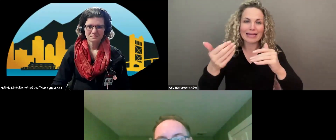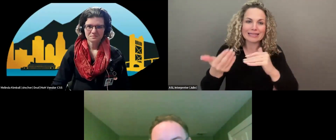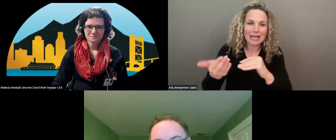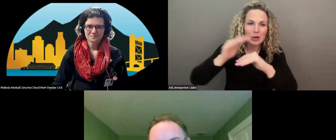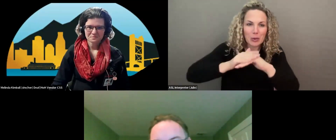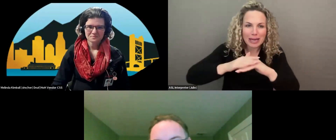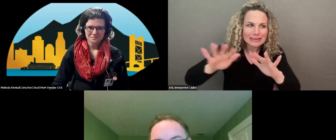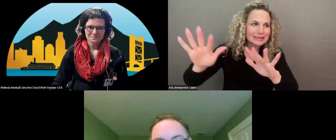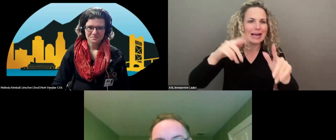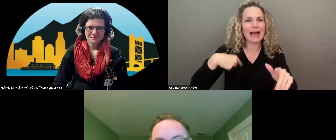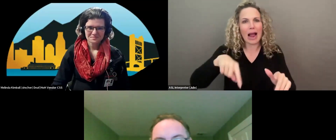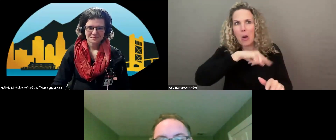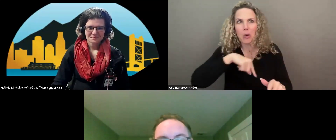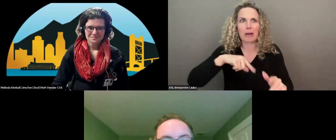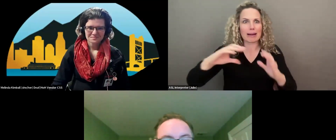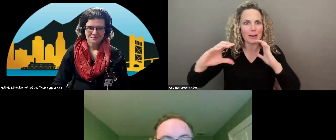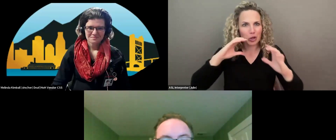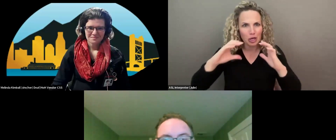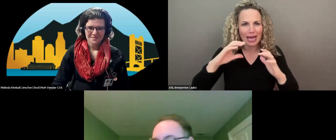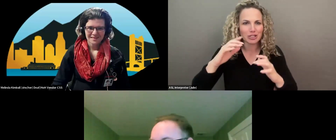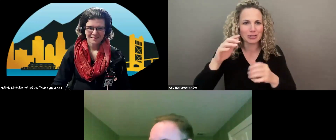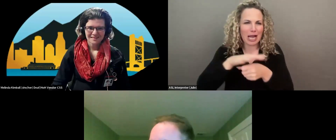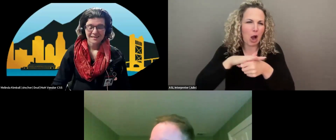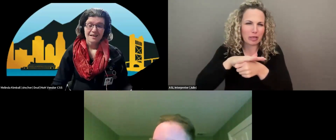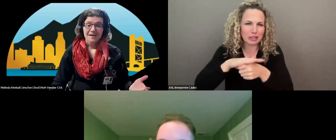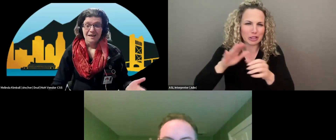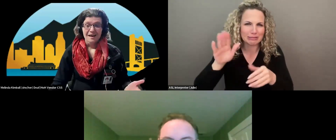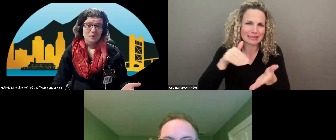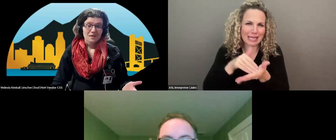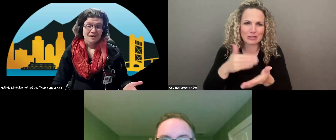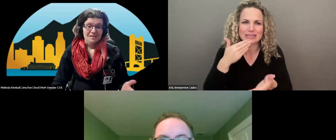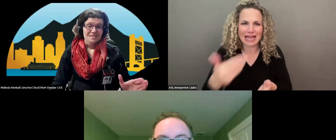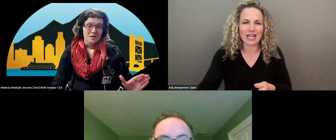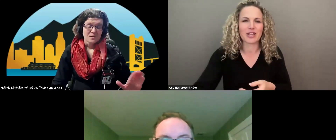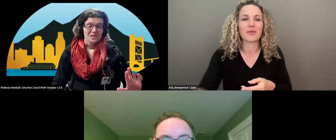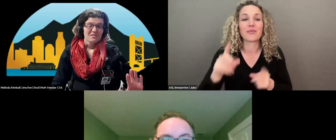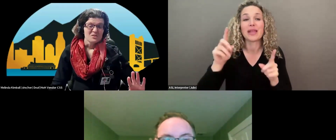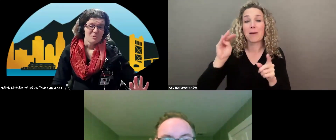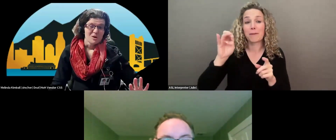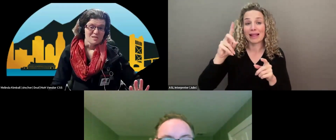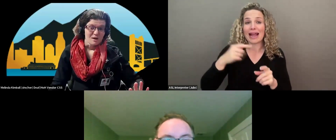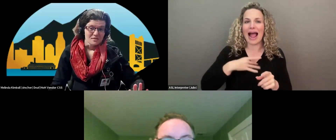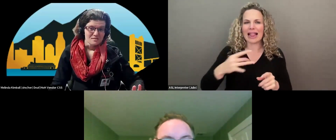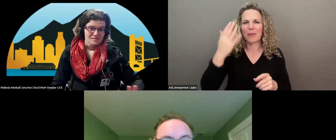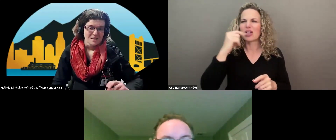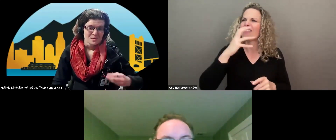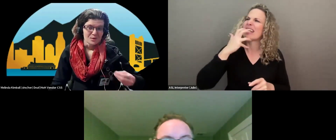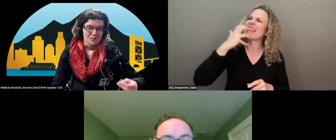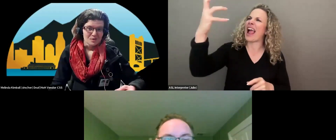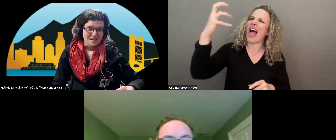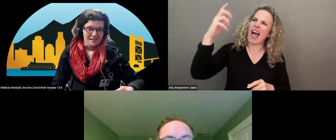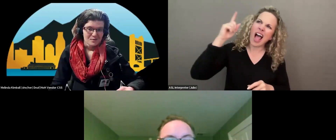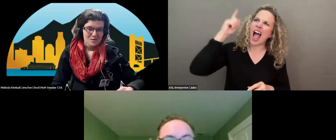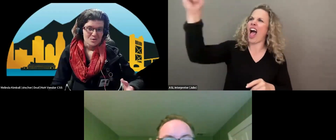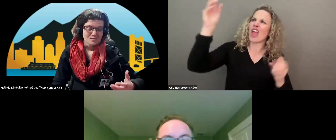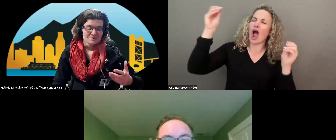our communication at our regional center. So thank you guys. Yeah, I really like it because now we don't have to scream across the office. As we learn